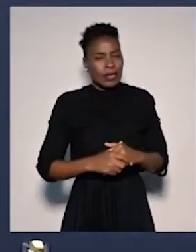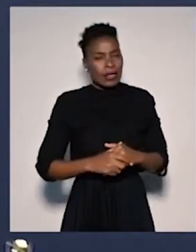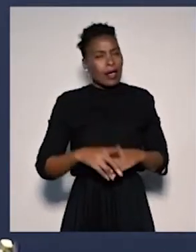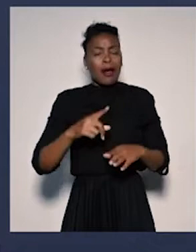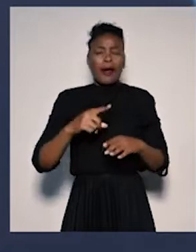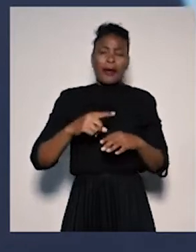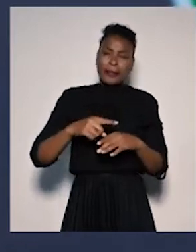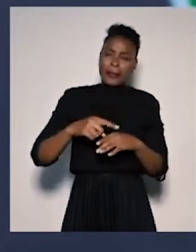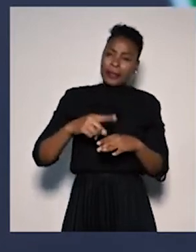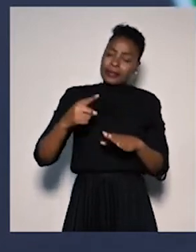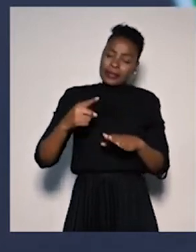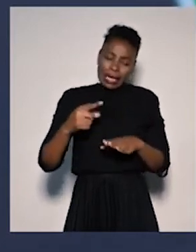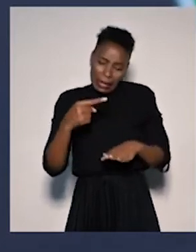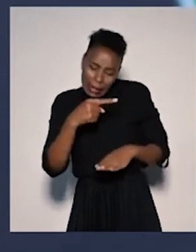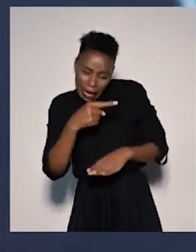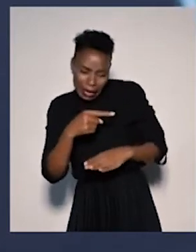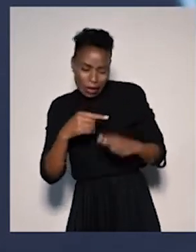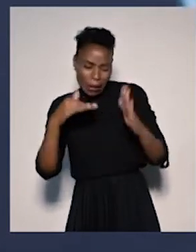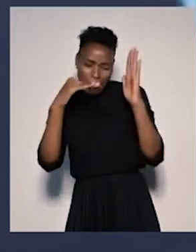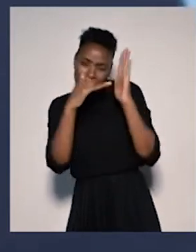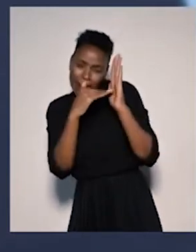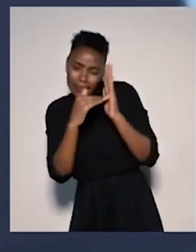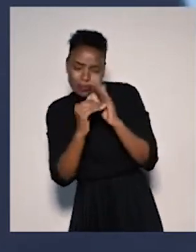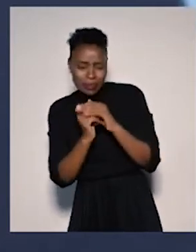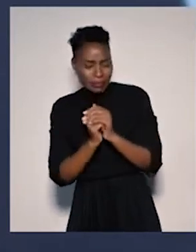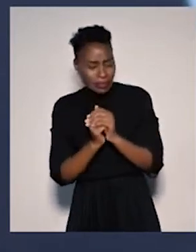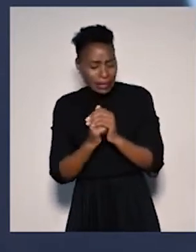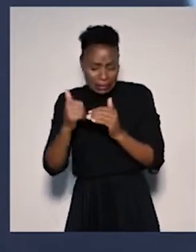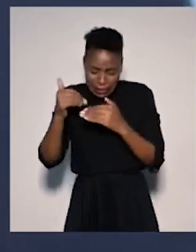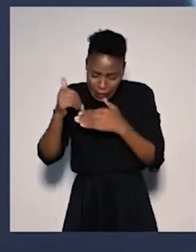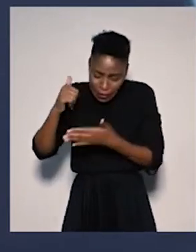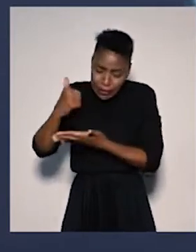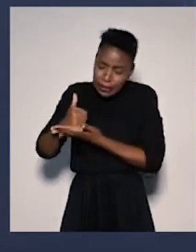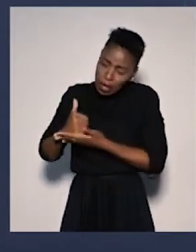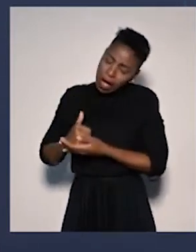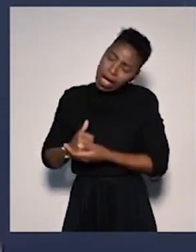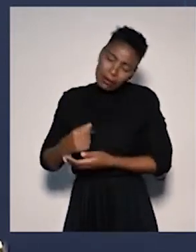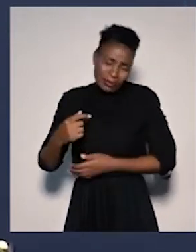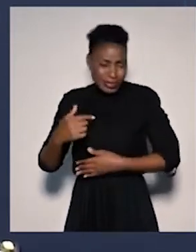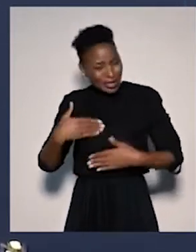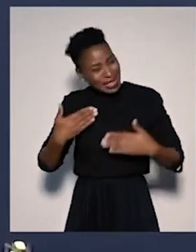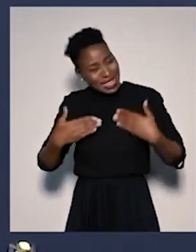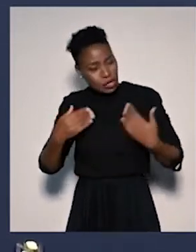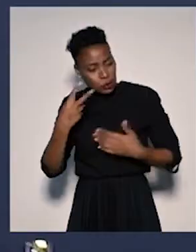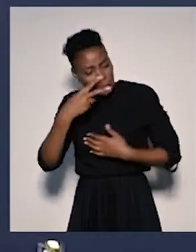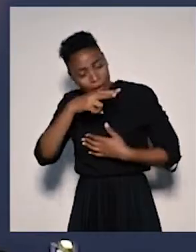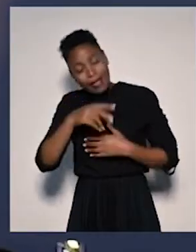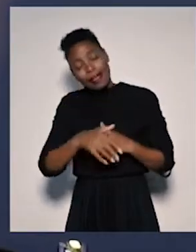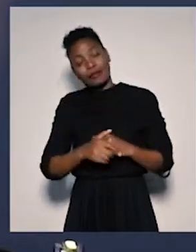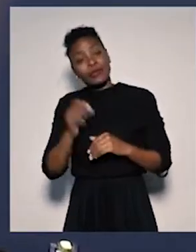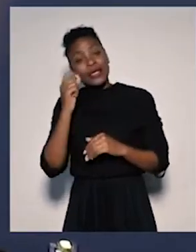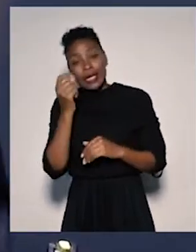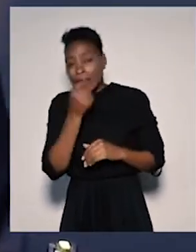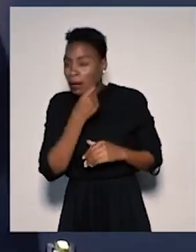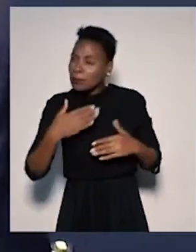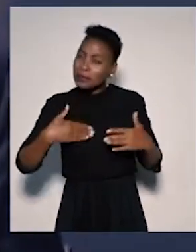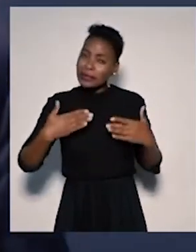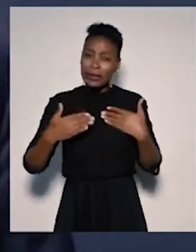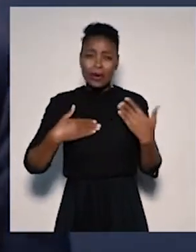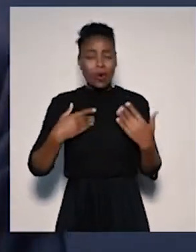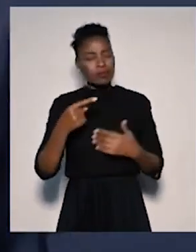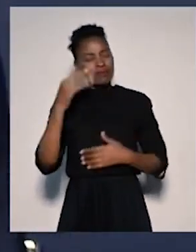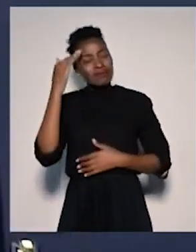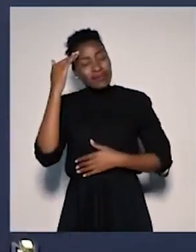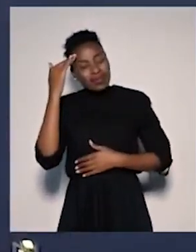came out of the coma, sat up in bed, and said to him, oh, I'm so glad to see you. He said, I'm so glad to see you. You